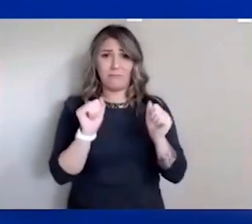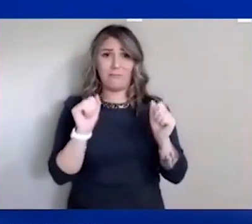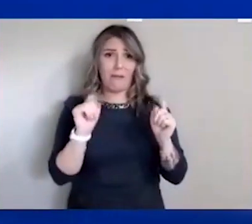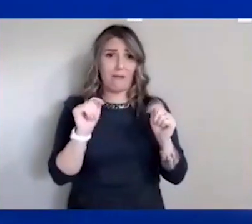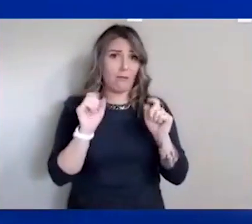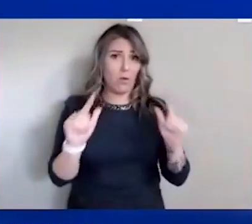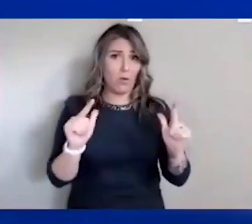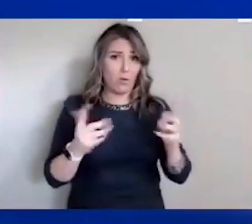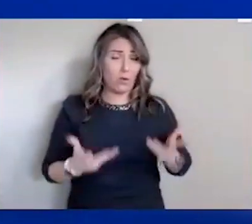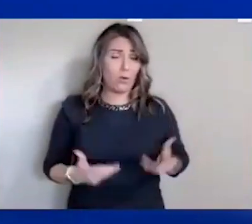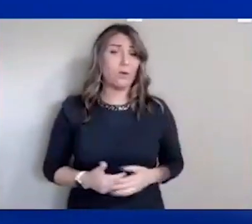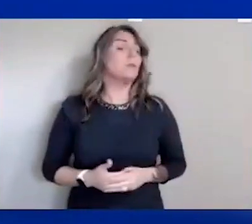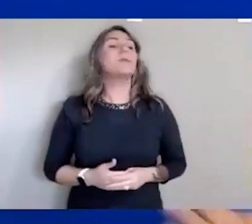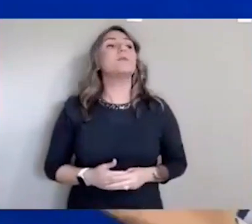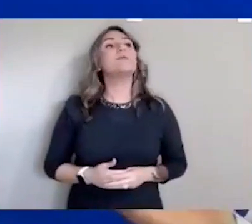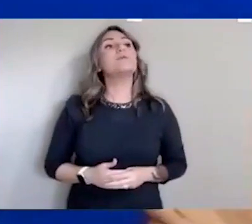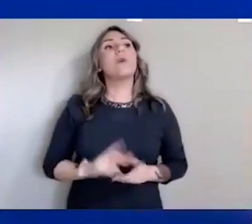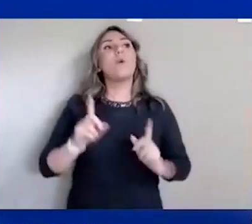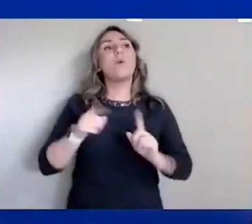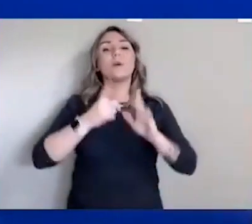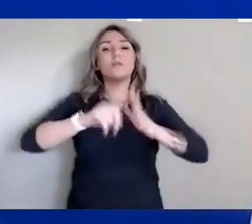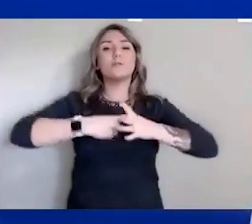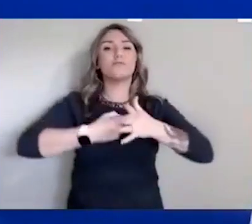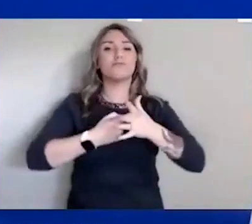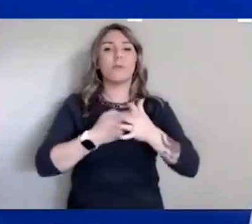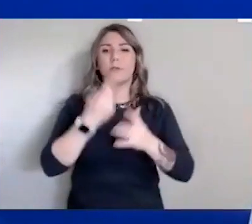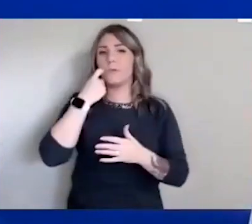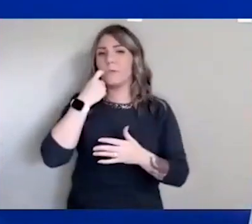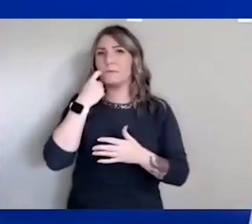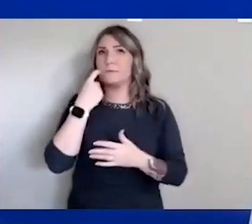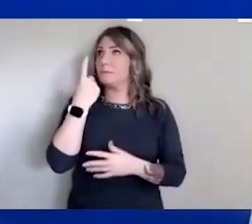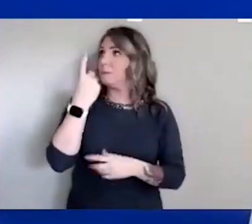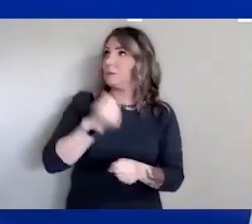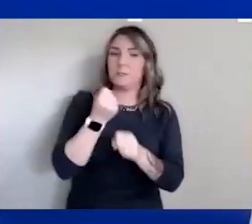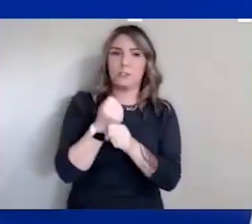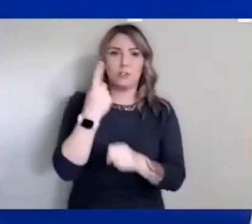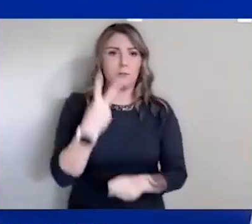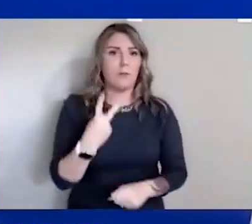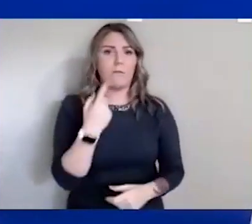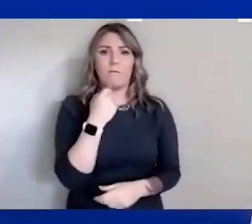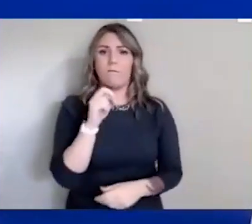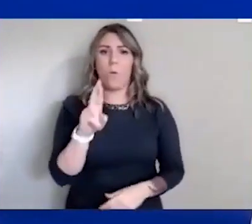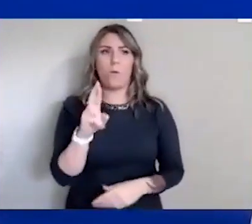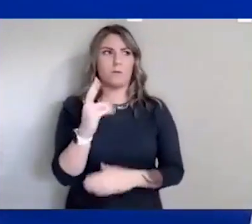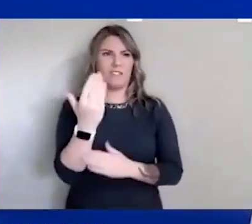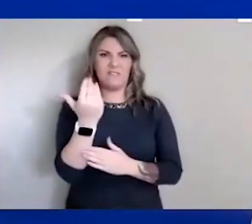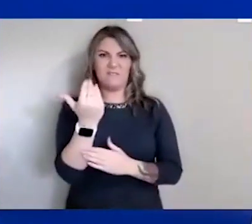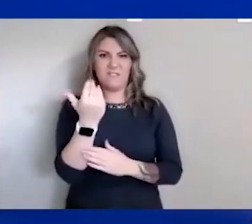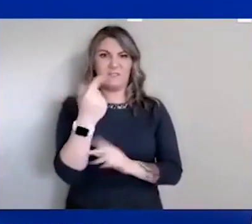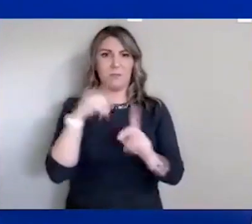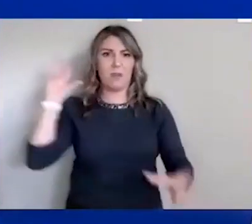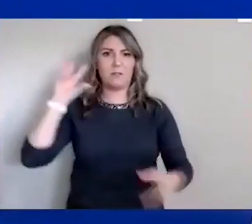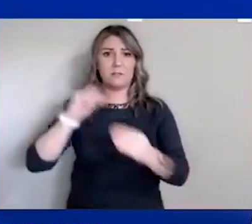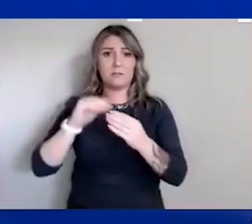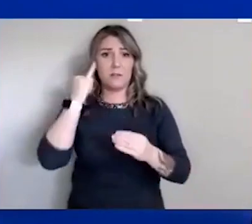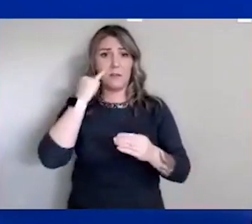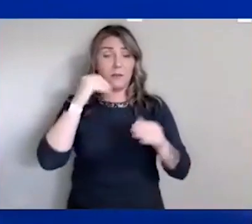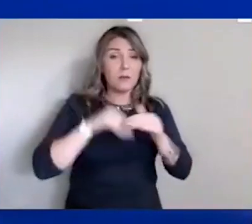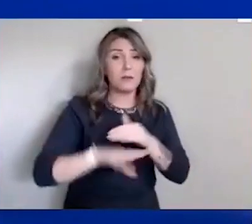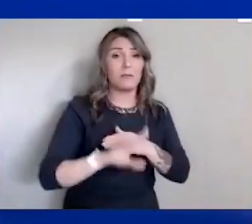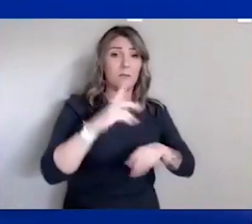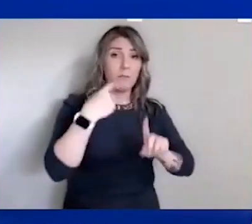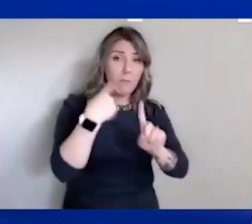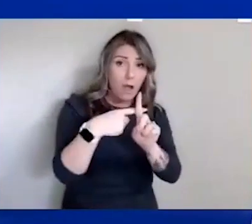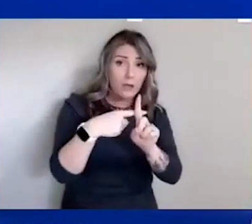At the height of this, and for most of the last year and a half or whatever, or 15 months, that if you came in and you were positive for COVID, you were also